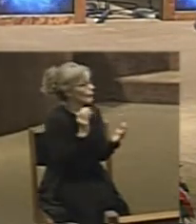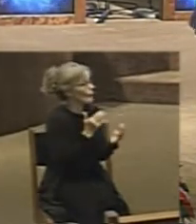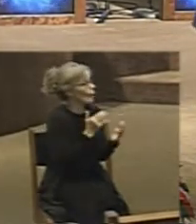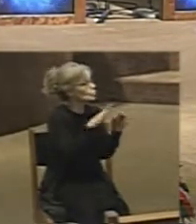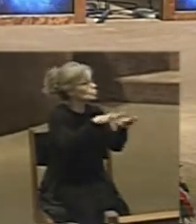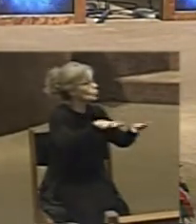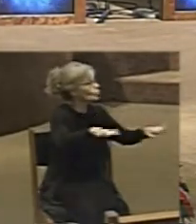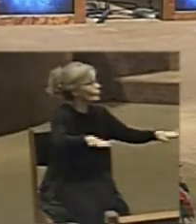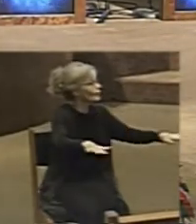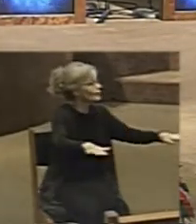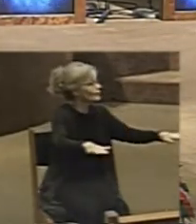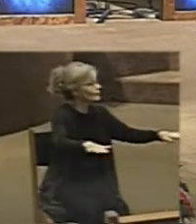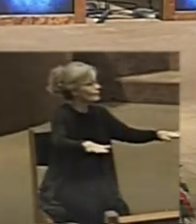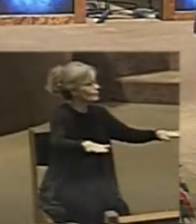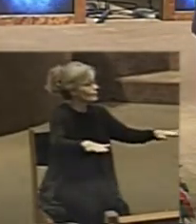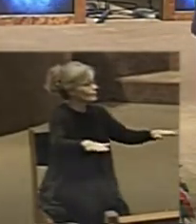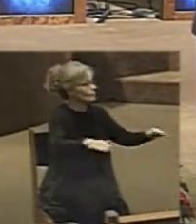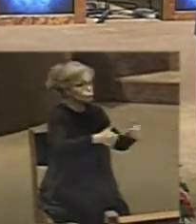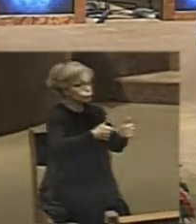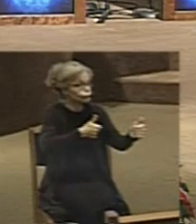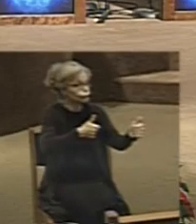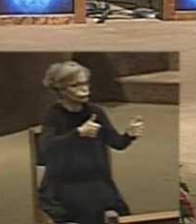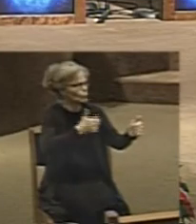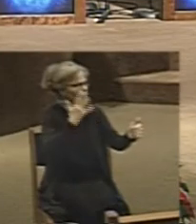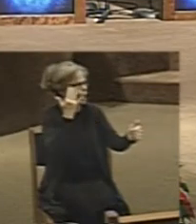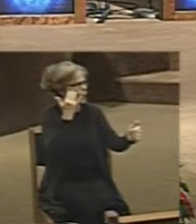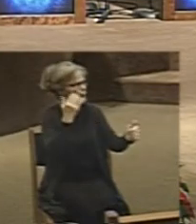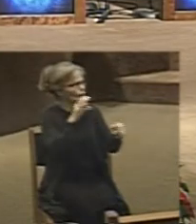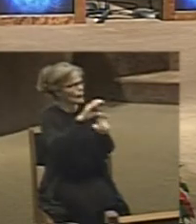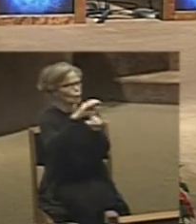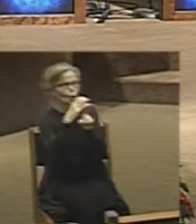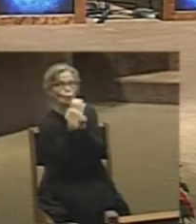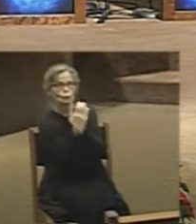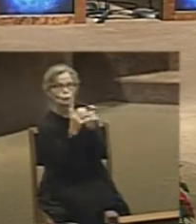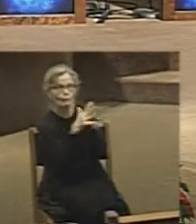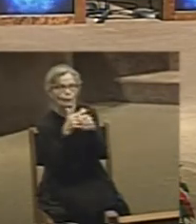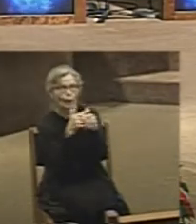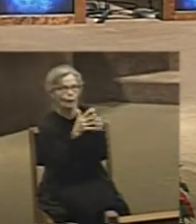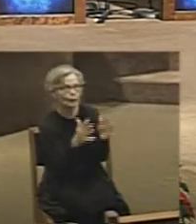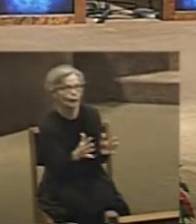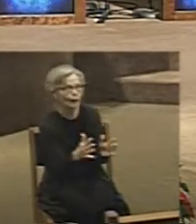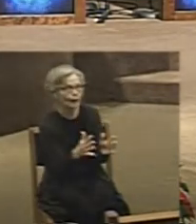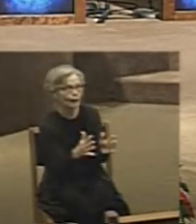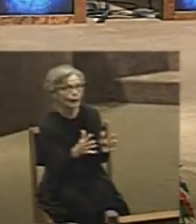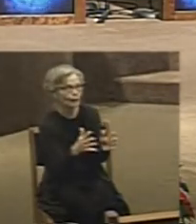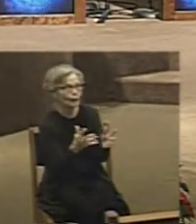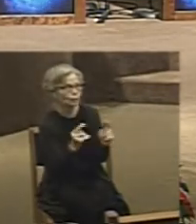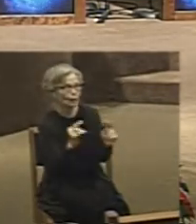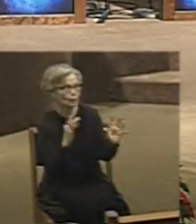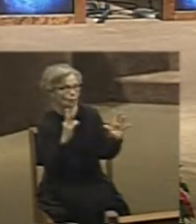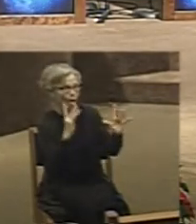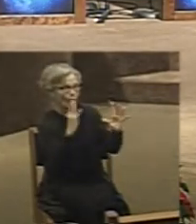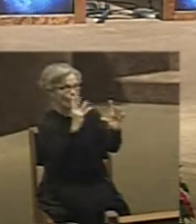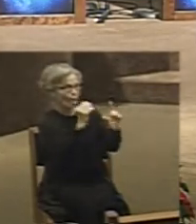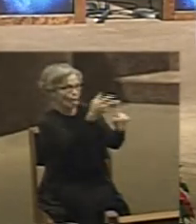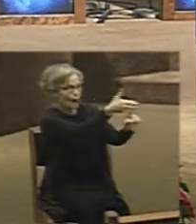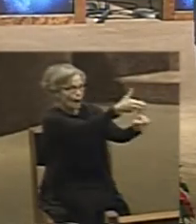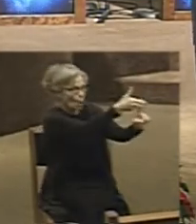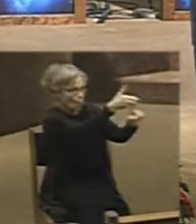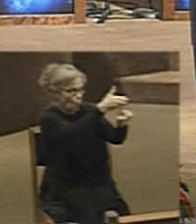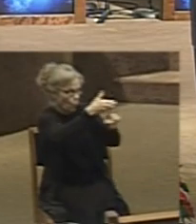Our culture has the ability to capture us and our kids.